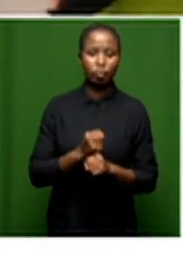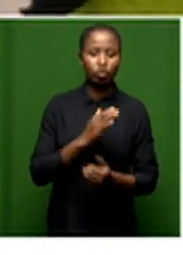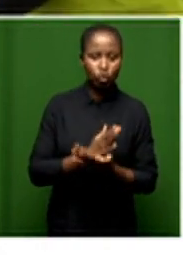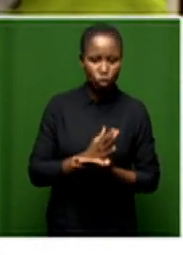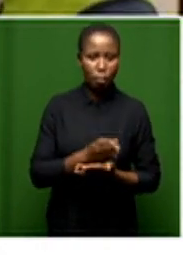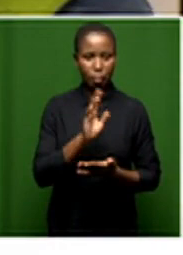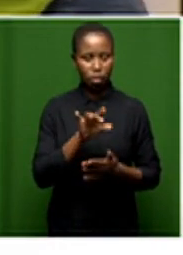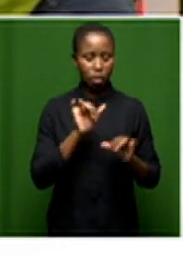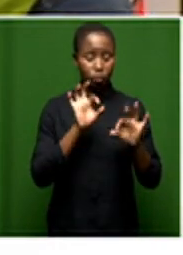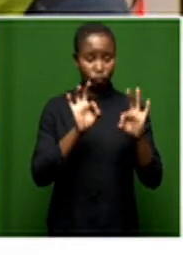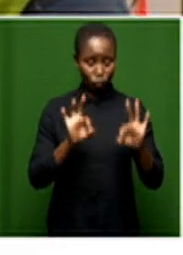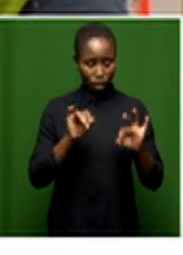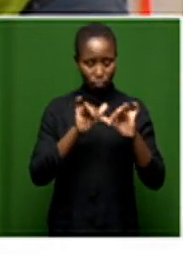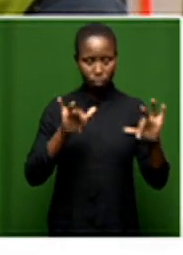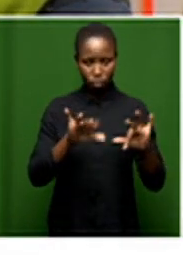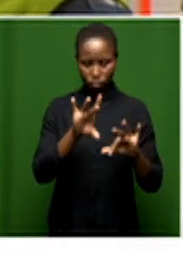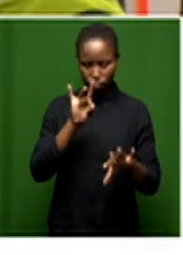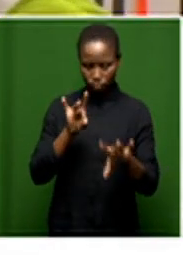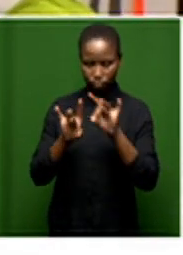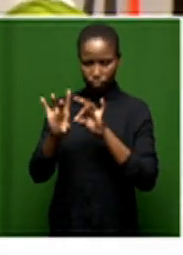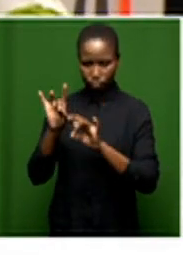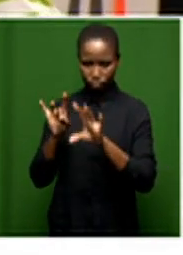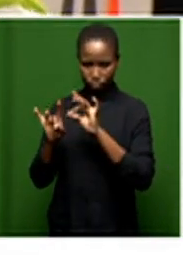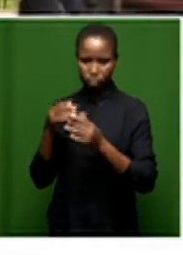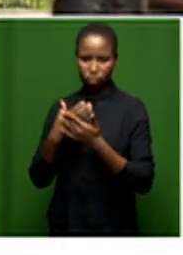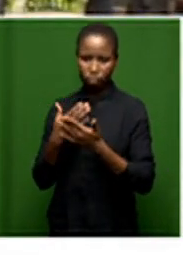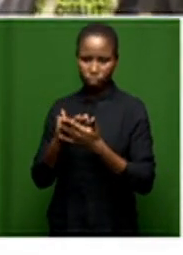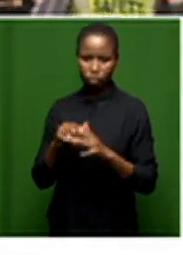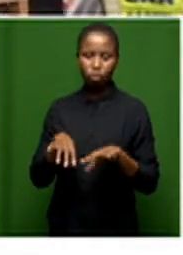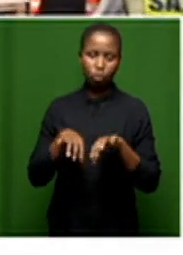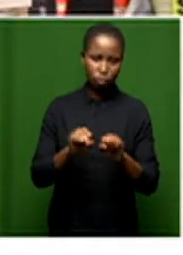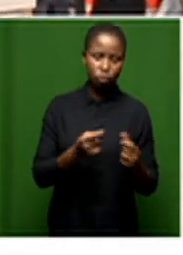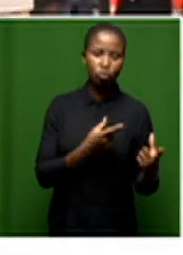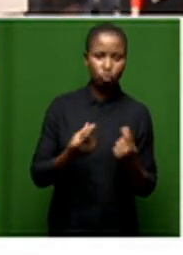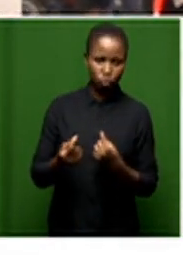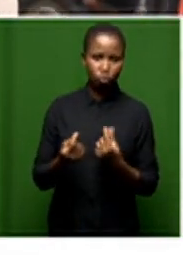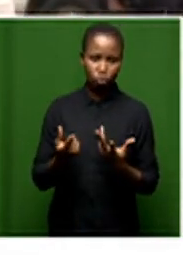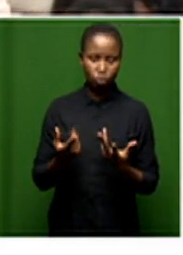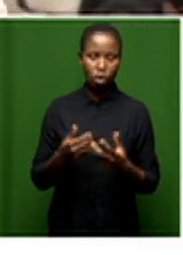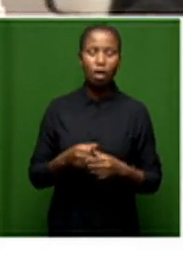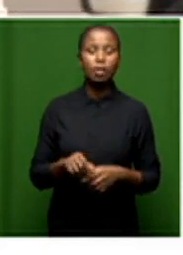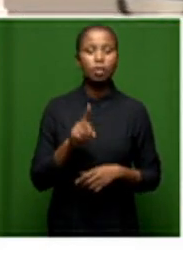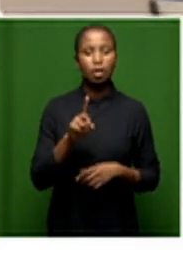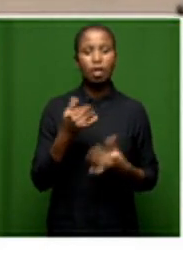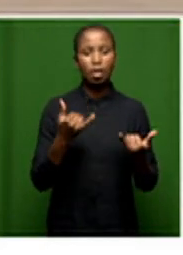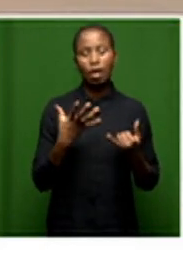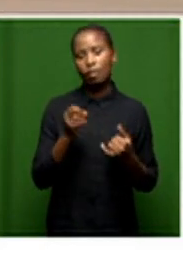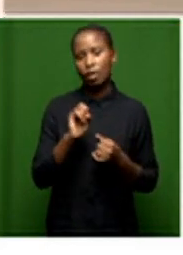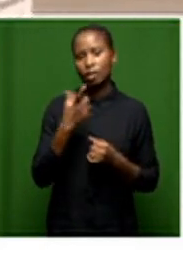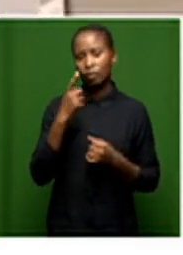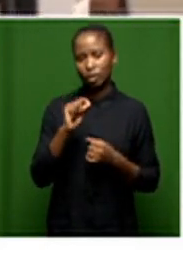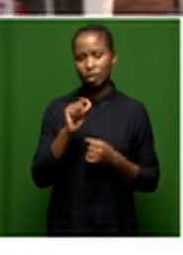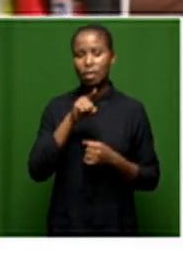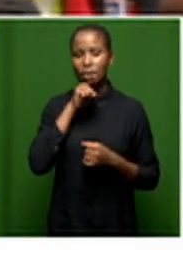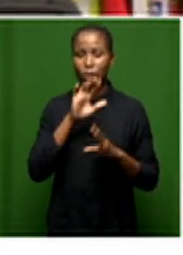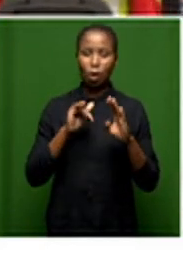select the right people at the right time for these precious commodities. So at this moment in time, over 70,000